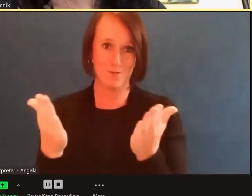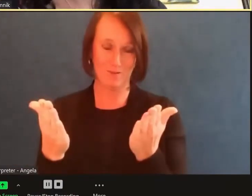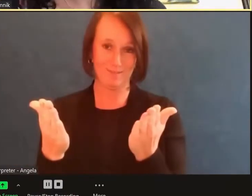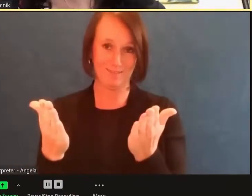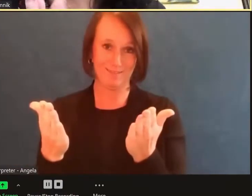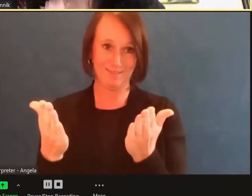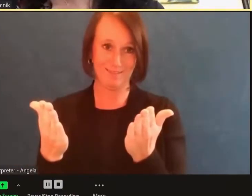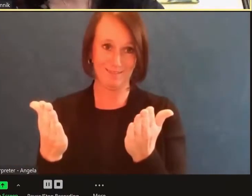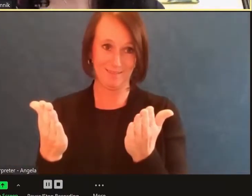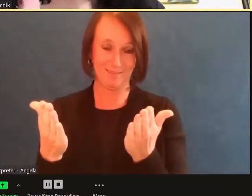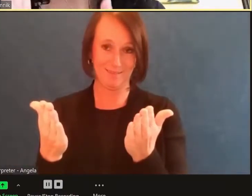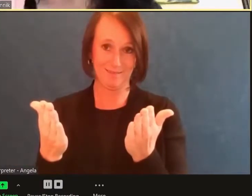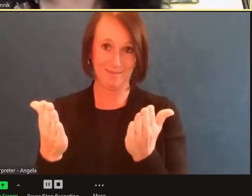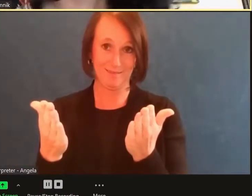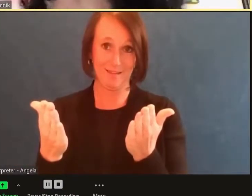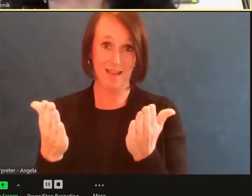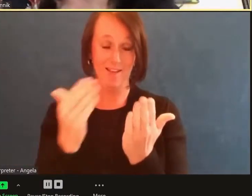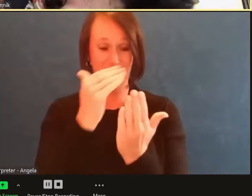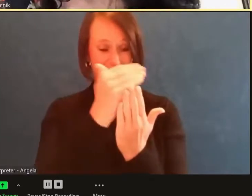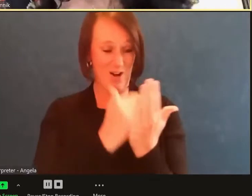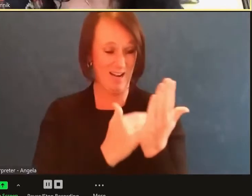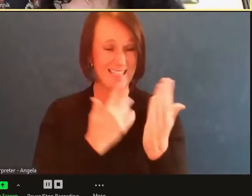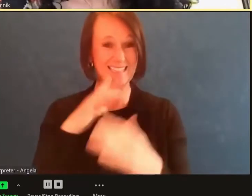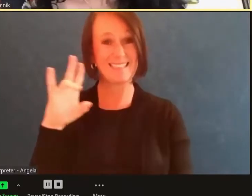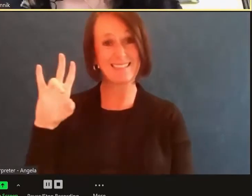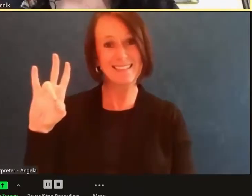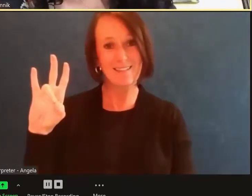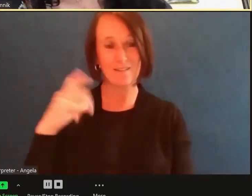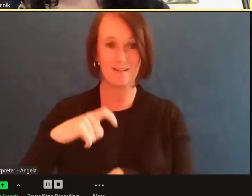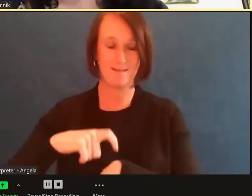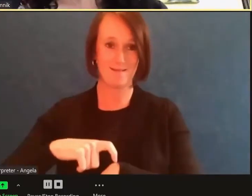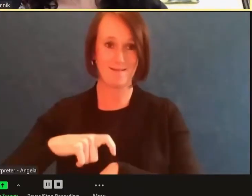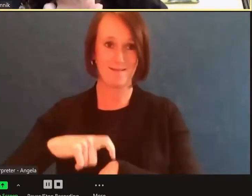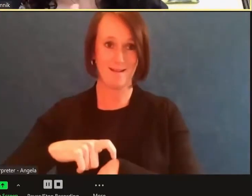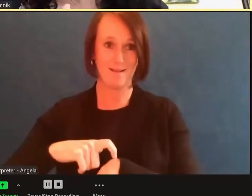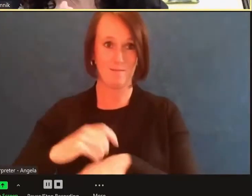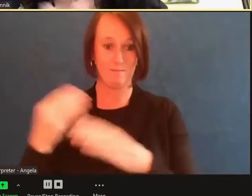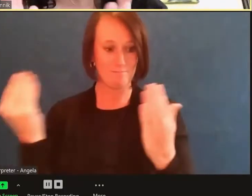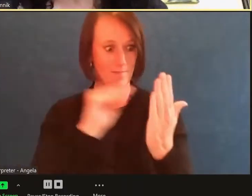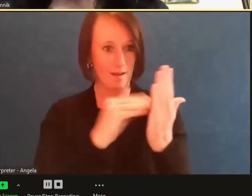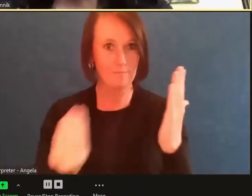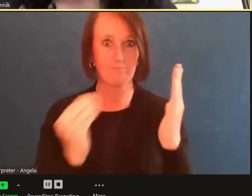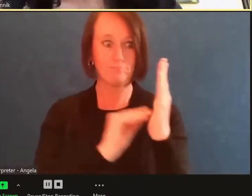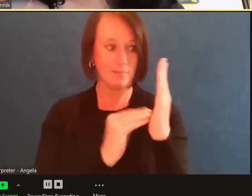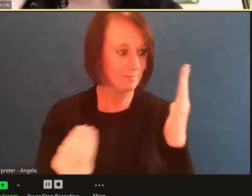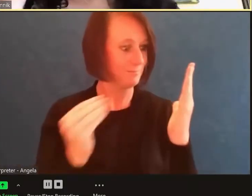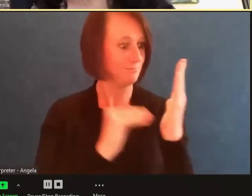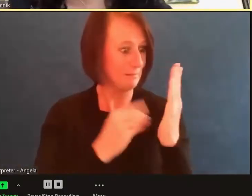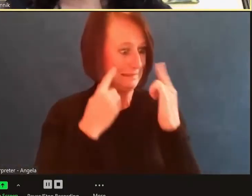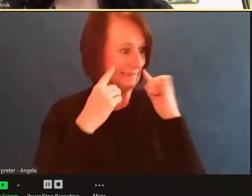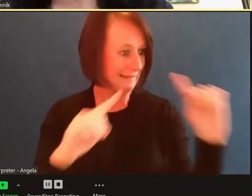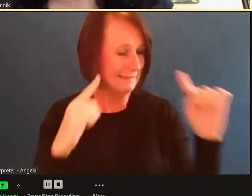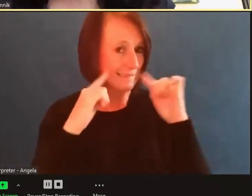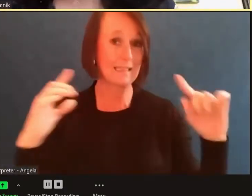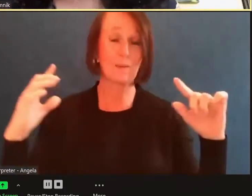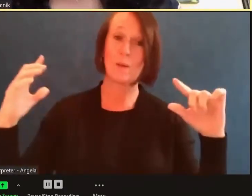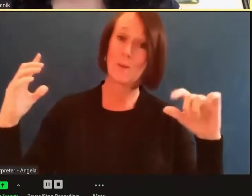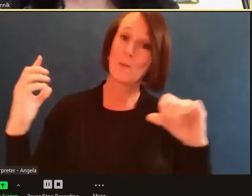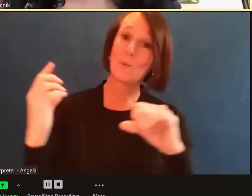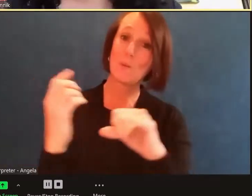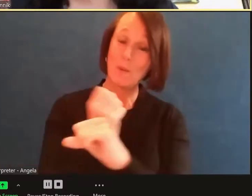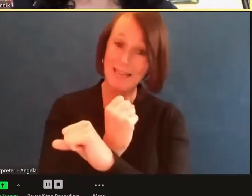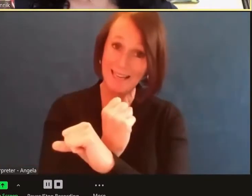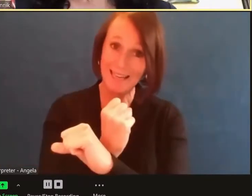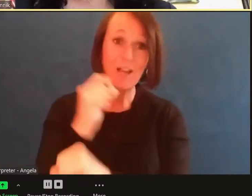on our list 7 times. With you winning the Rocky Mountain Book Award